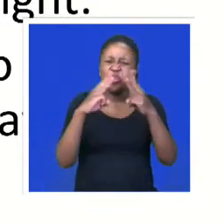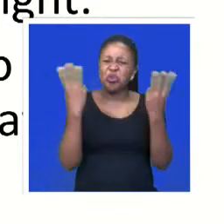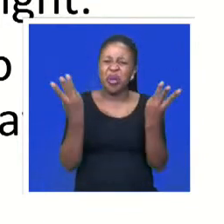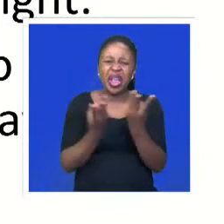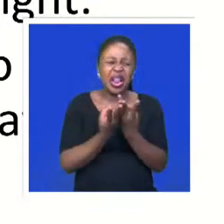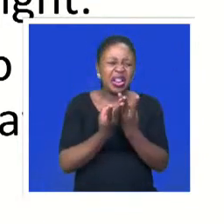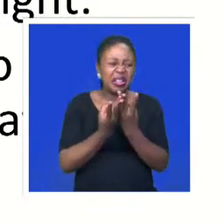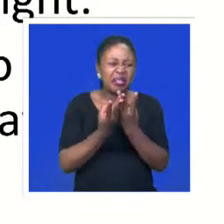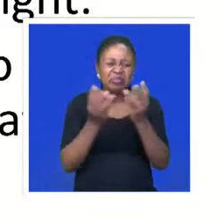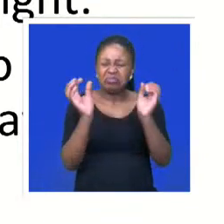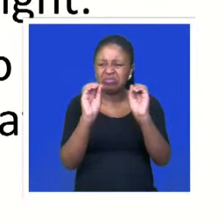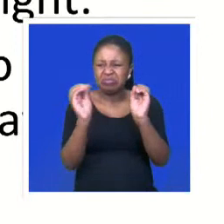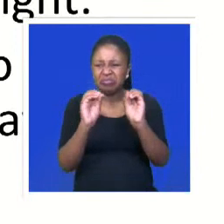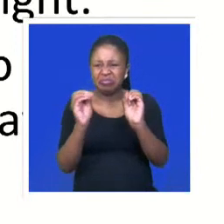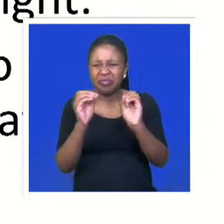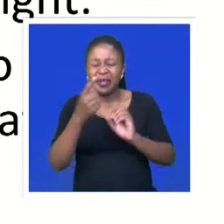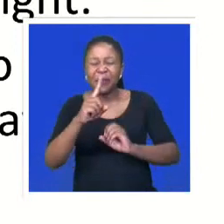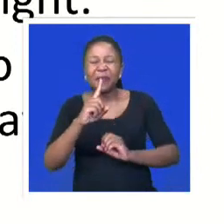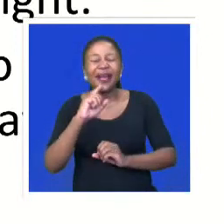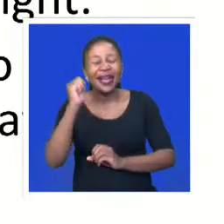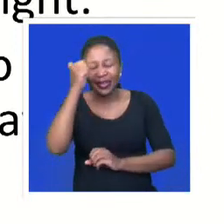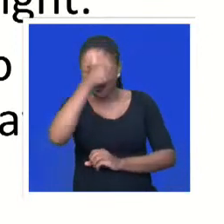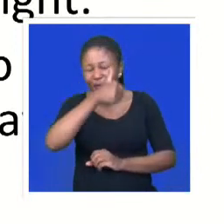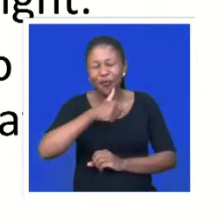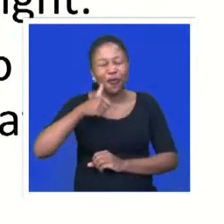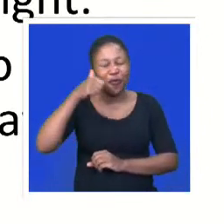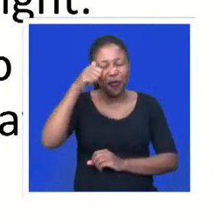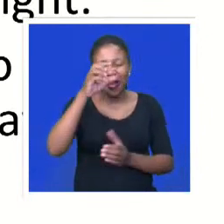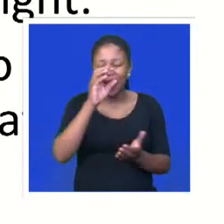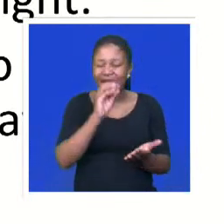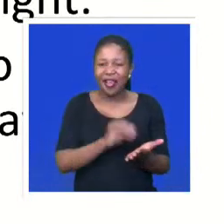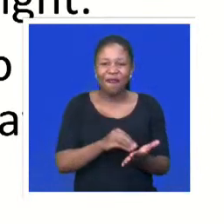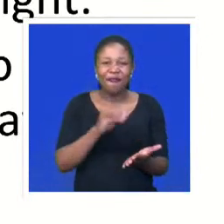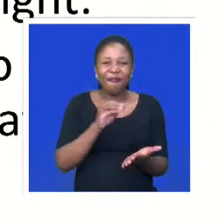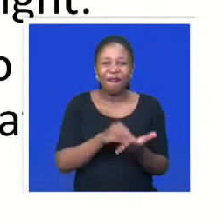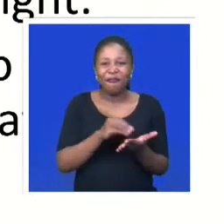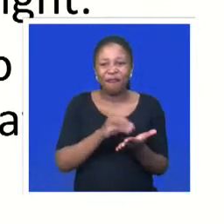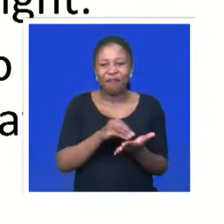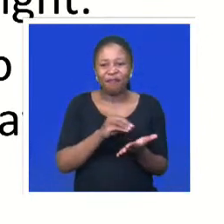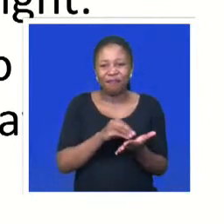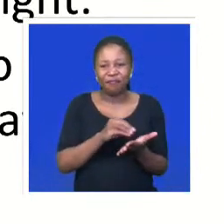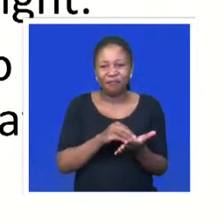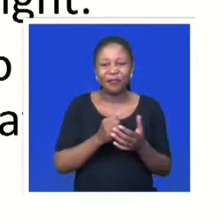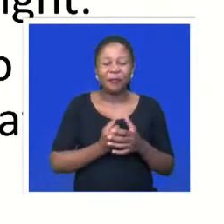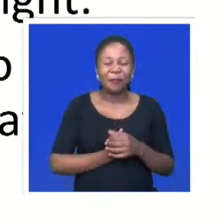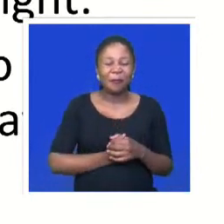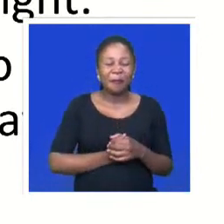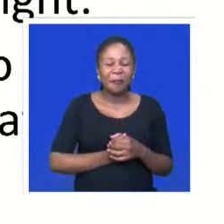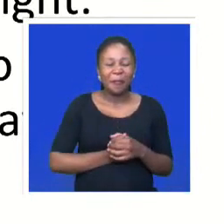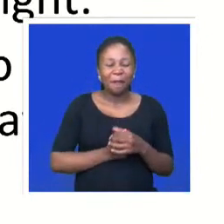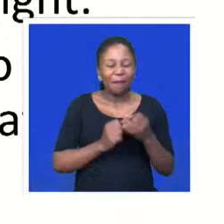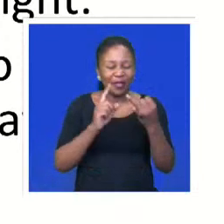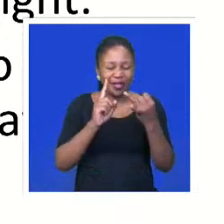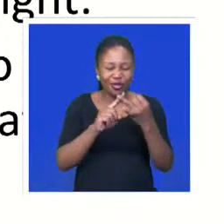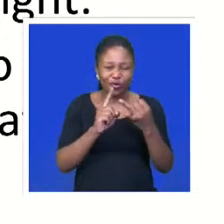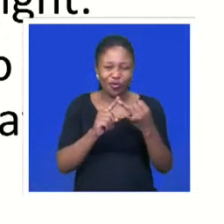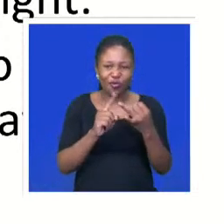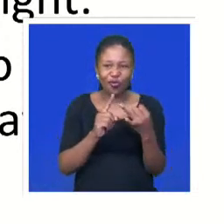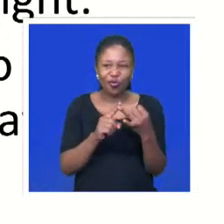It meant that God is self-existing. The second point, God